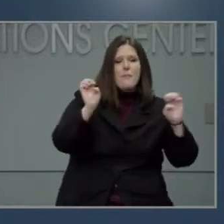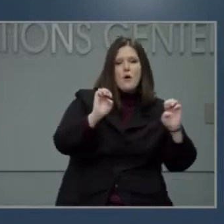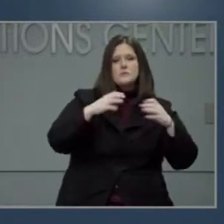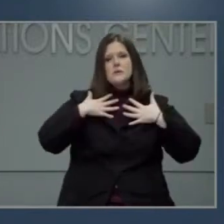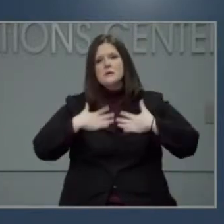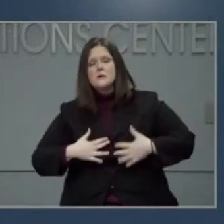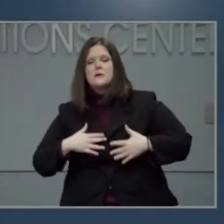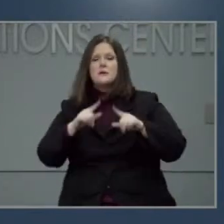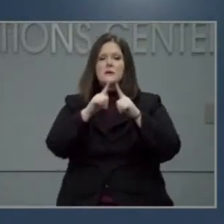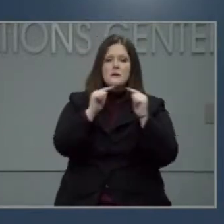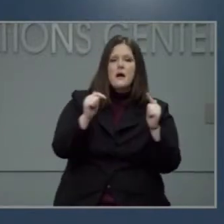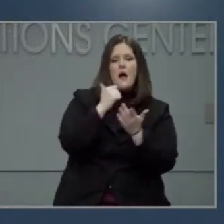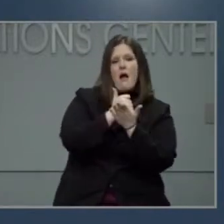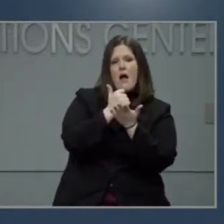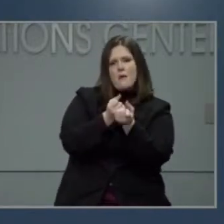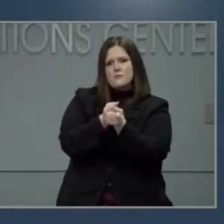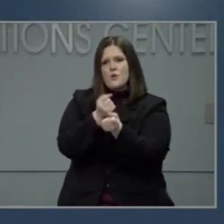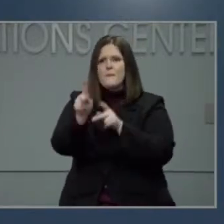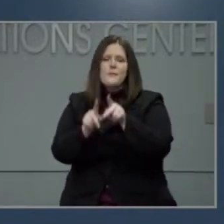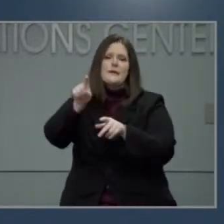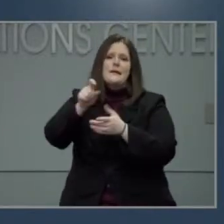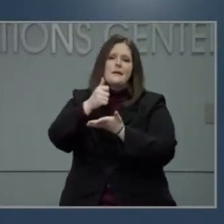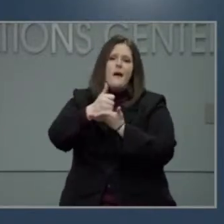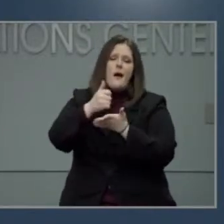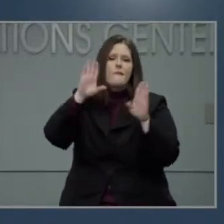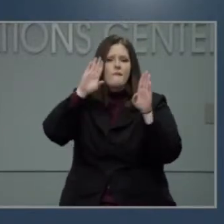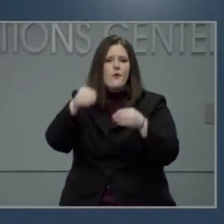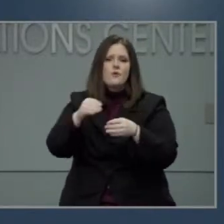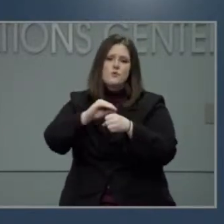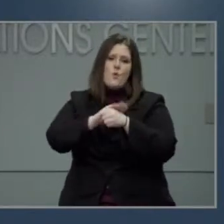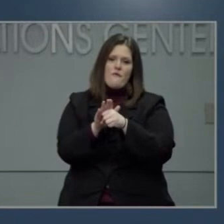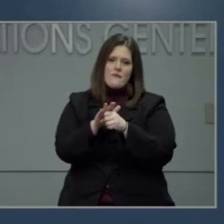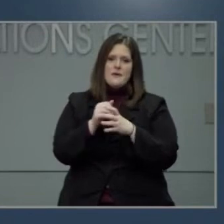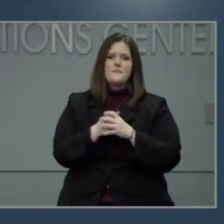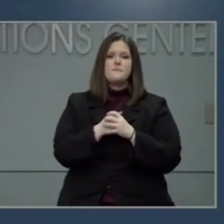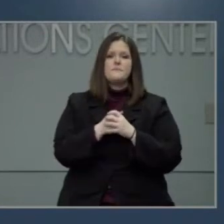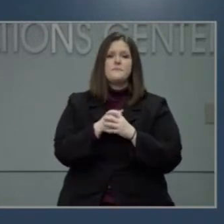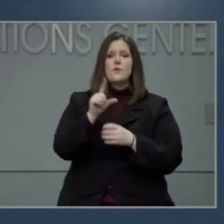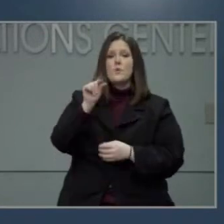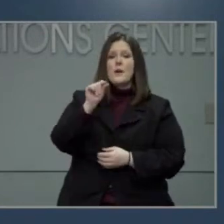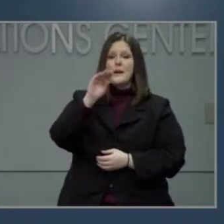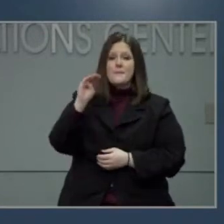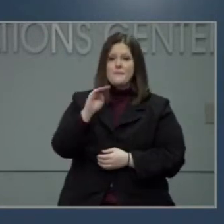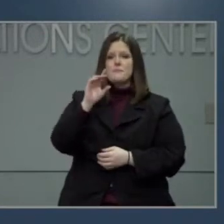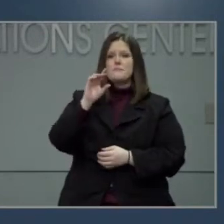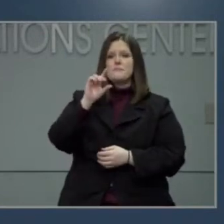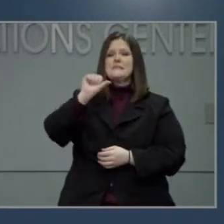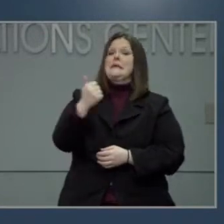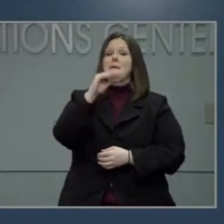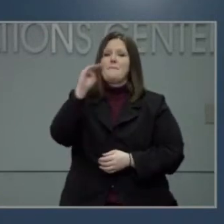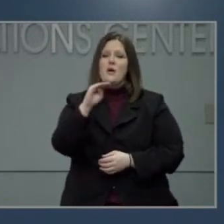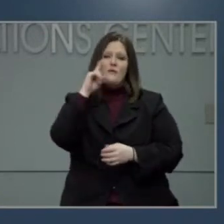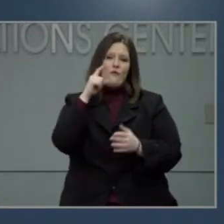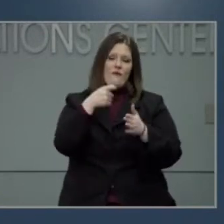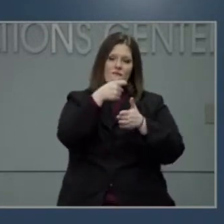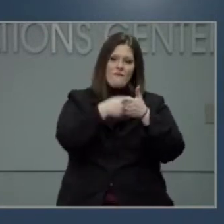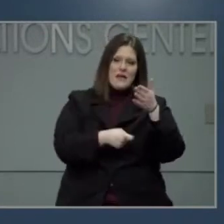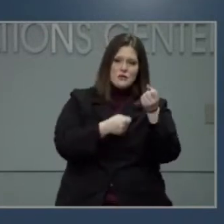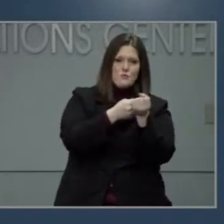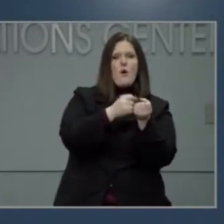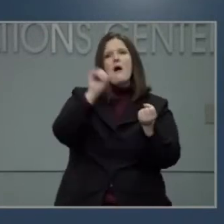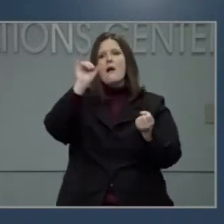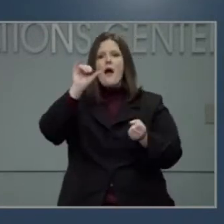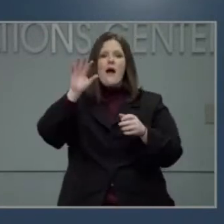citizens. In addition, it recommends $2 million to support fee-supported entities like the state